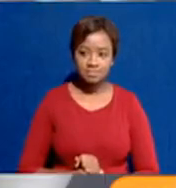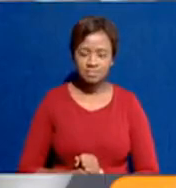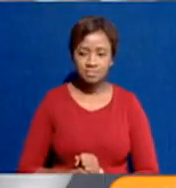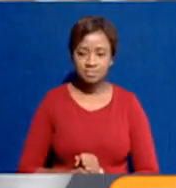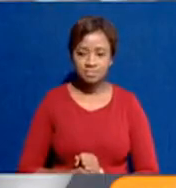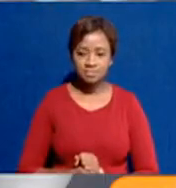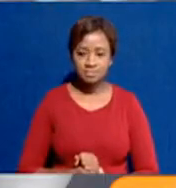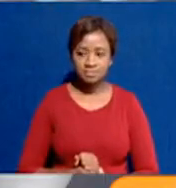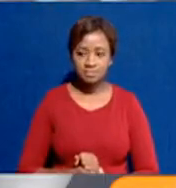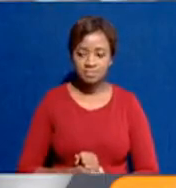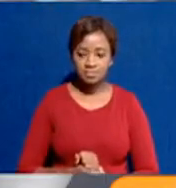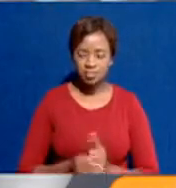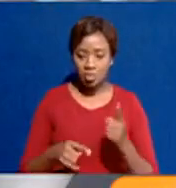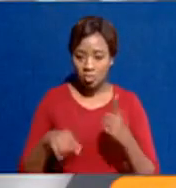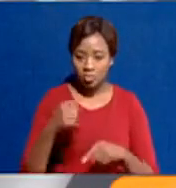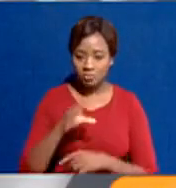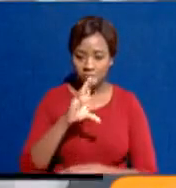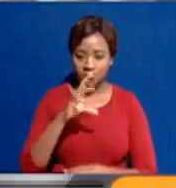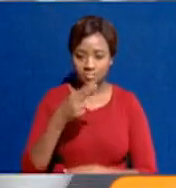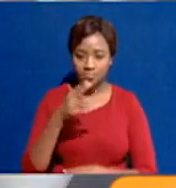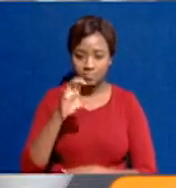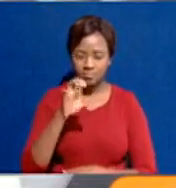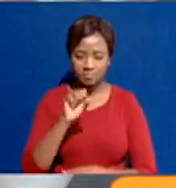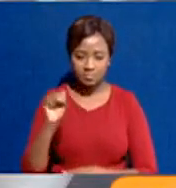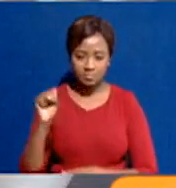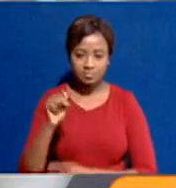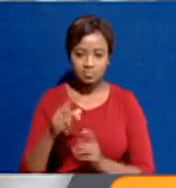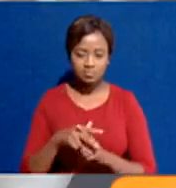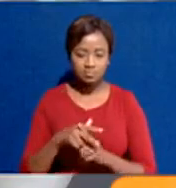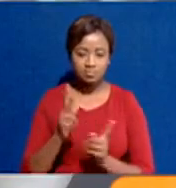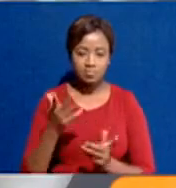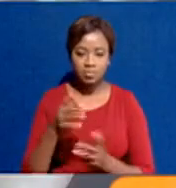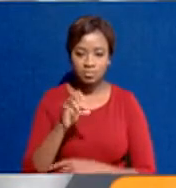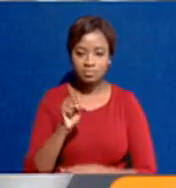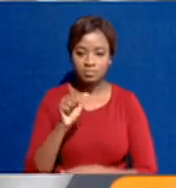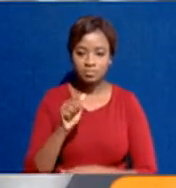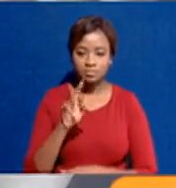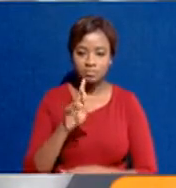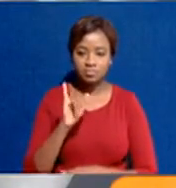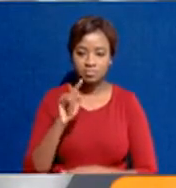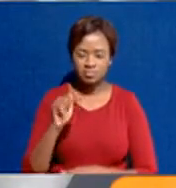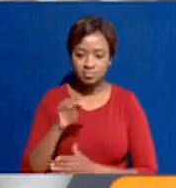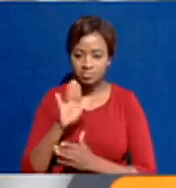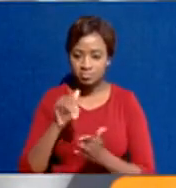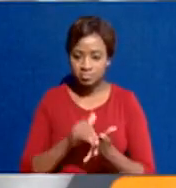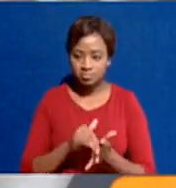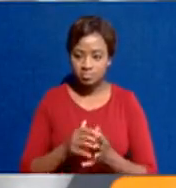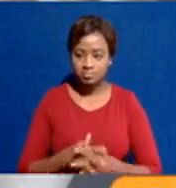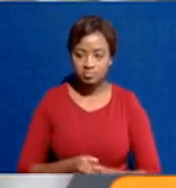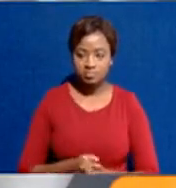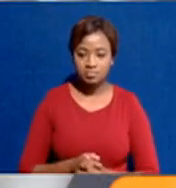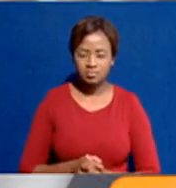The Kenyan Open Chess Championships kicked off at the Sarit Expo Center with a number of grandmasters and elite players in